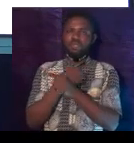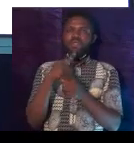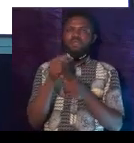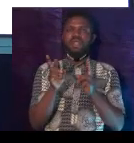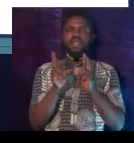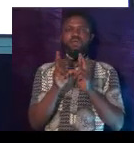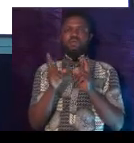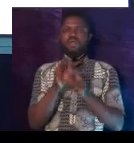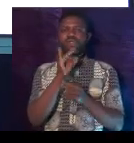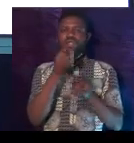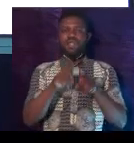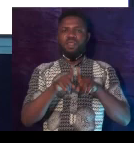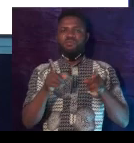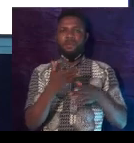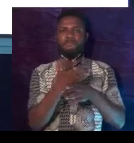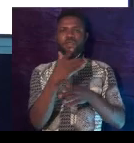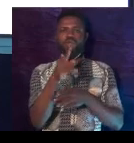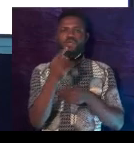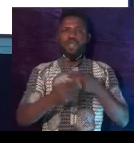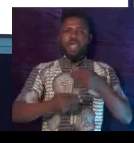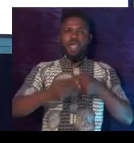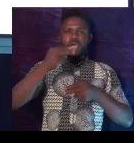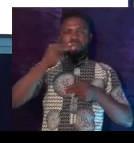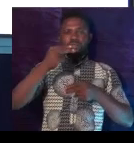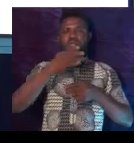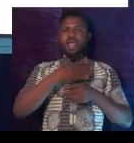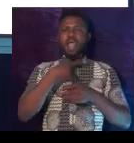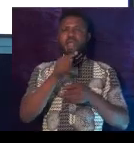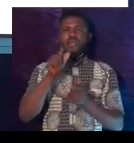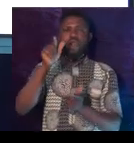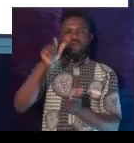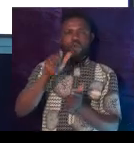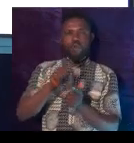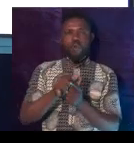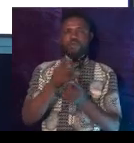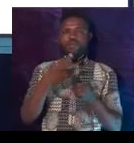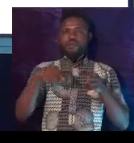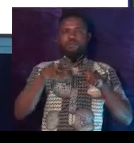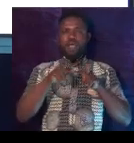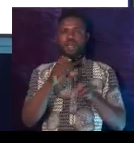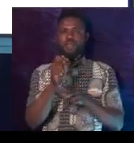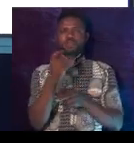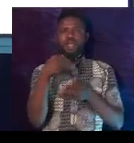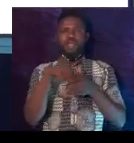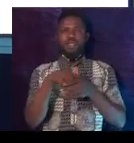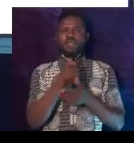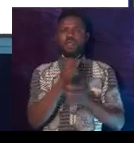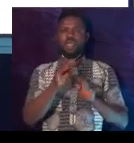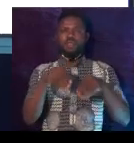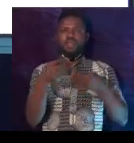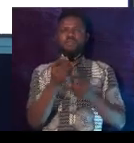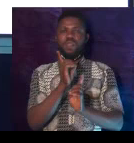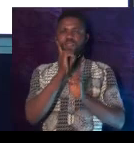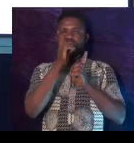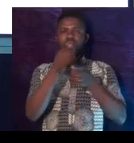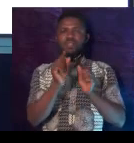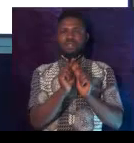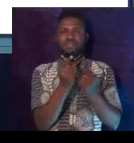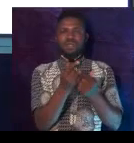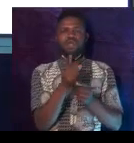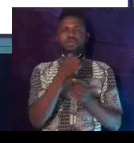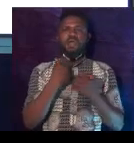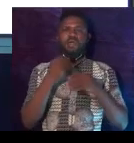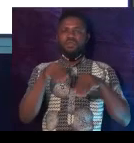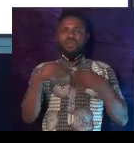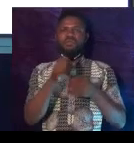The range is the difference between the highest and the lowest values in a given data